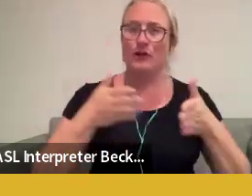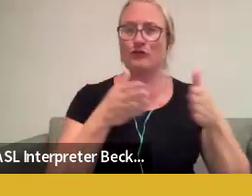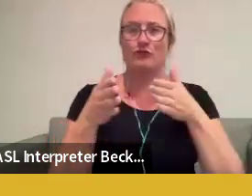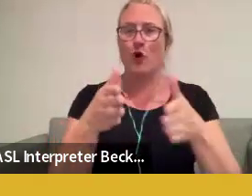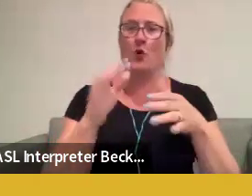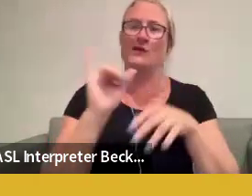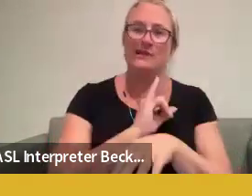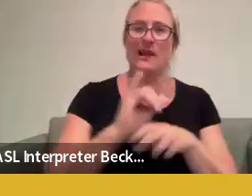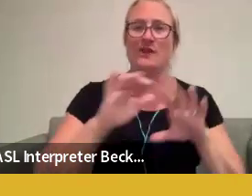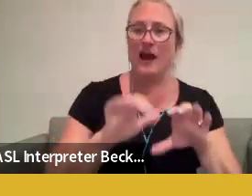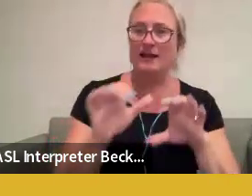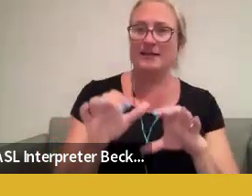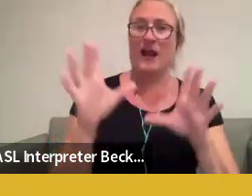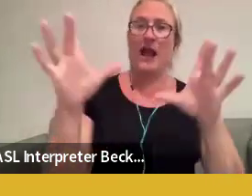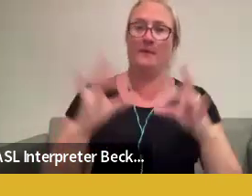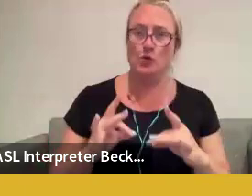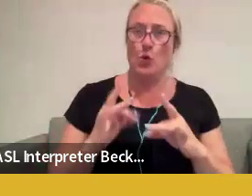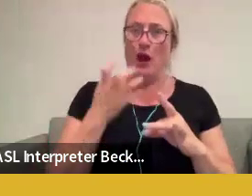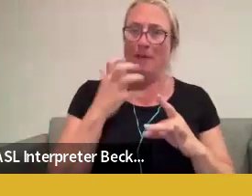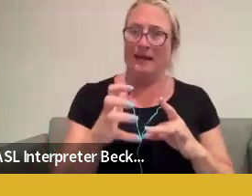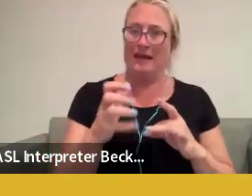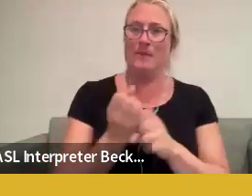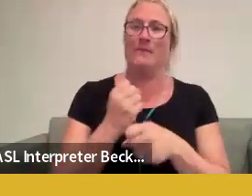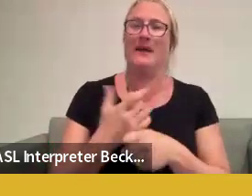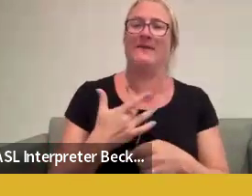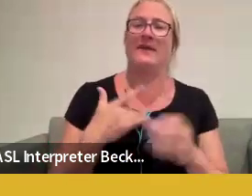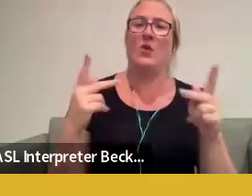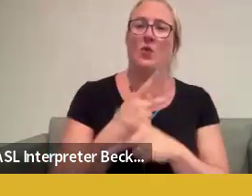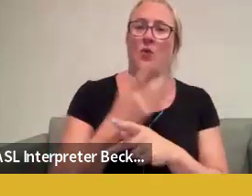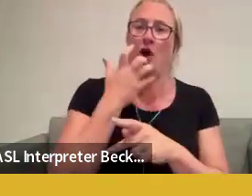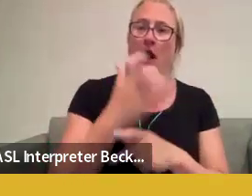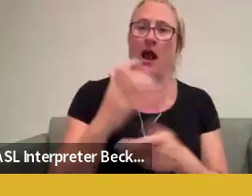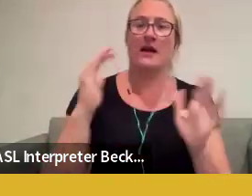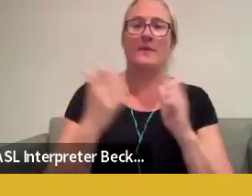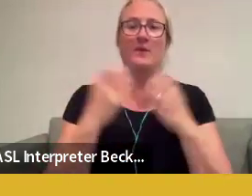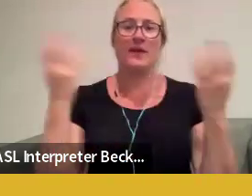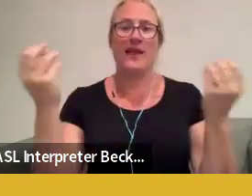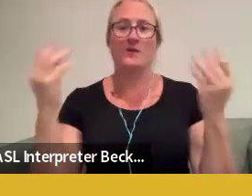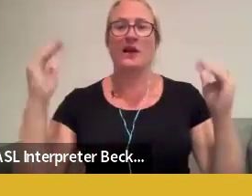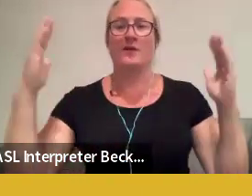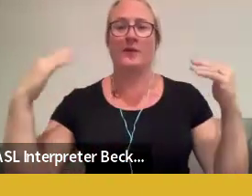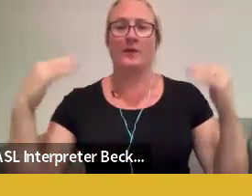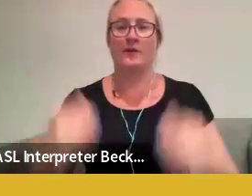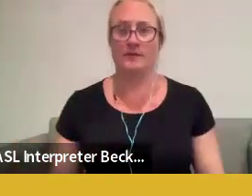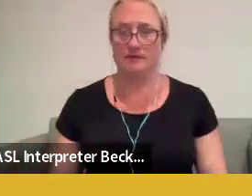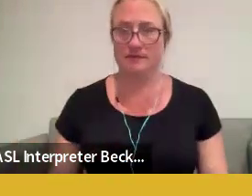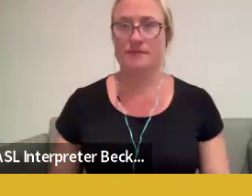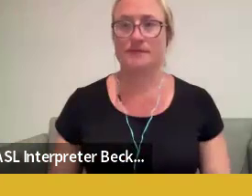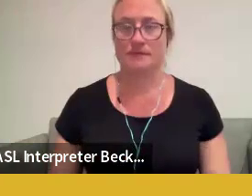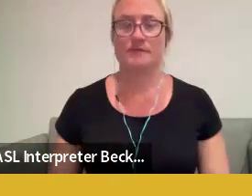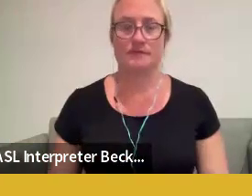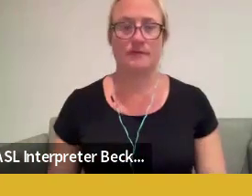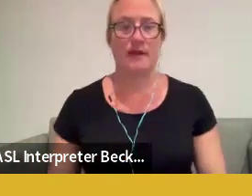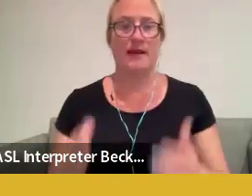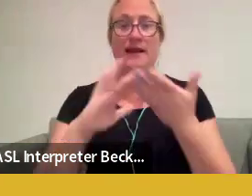industrial activities absorb heat and make Philly feel hotter than our suburban and rural counterparts. Cities also